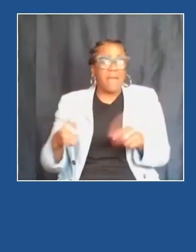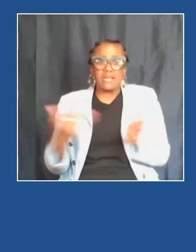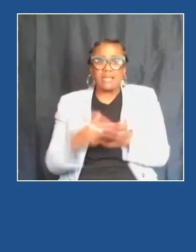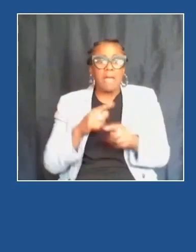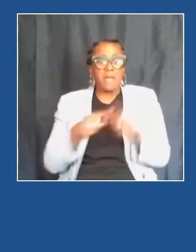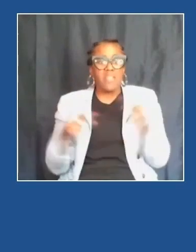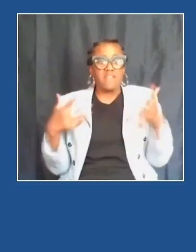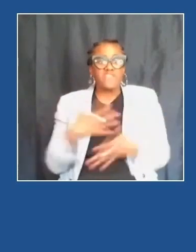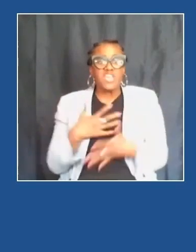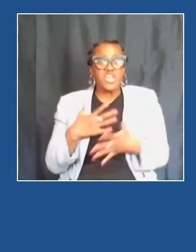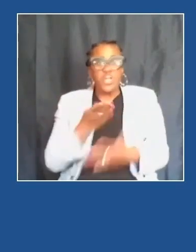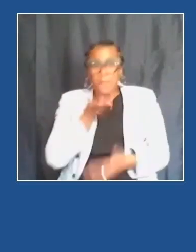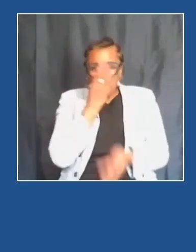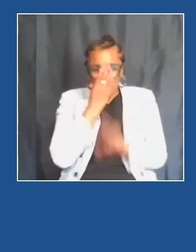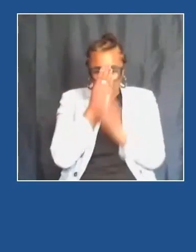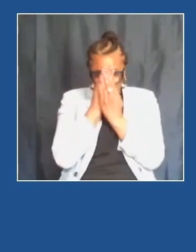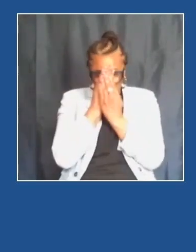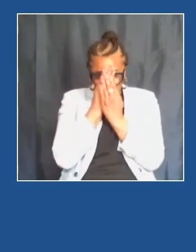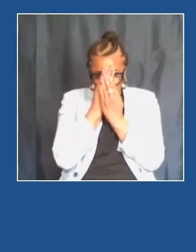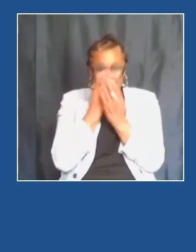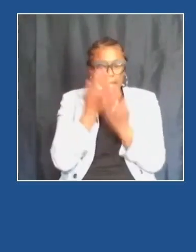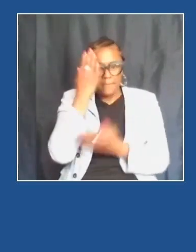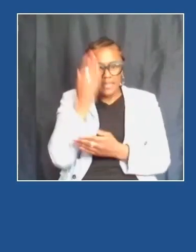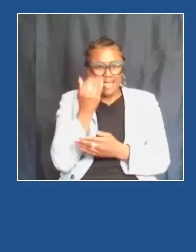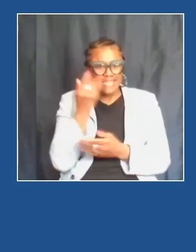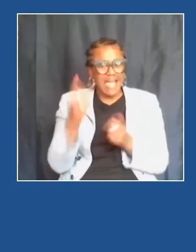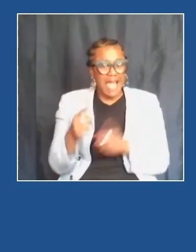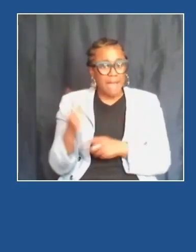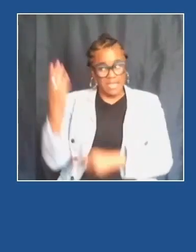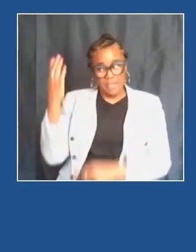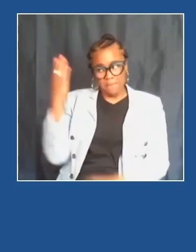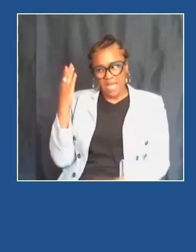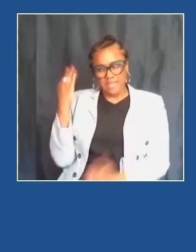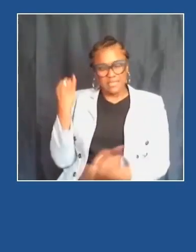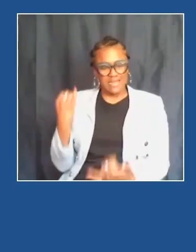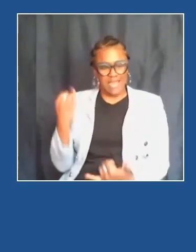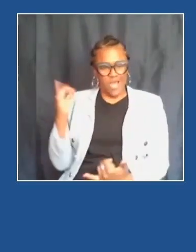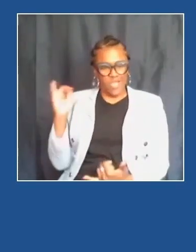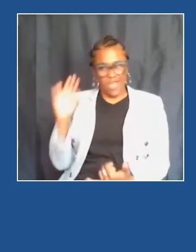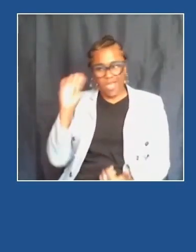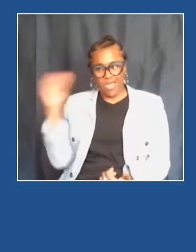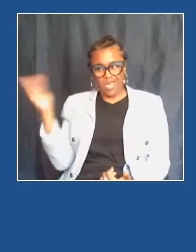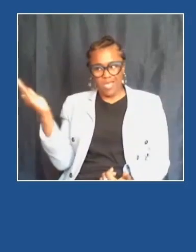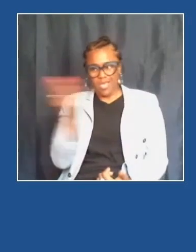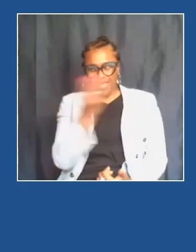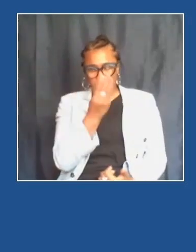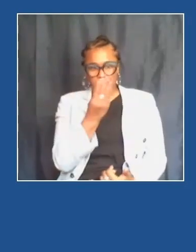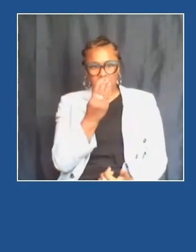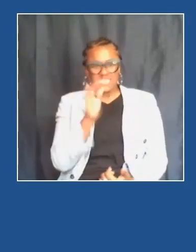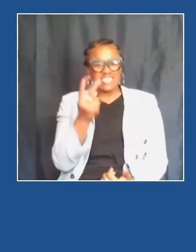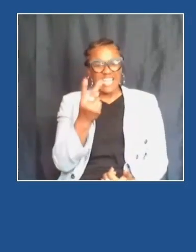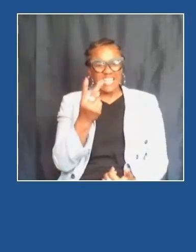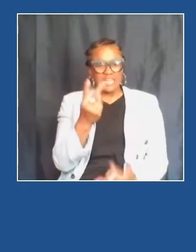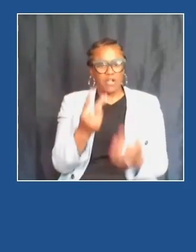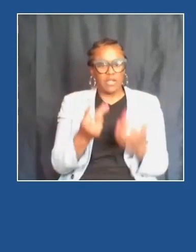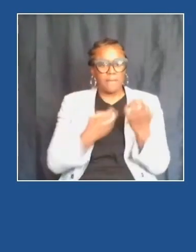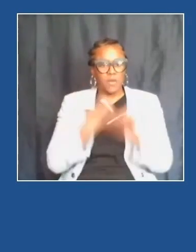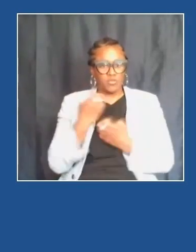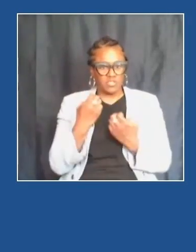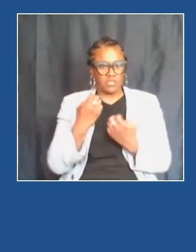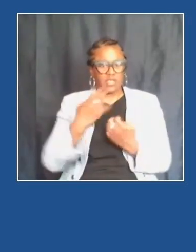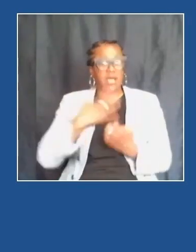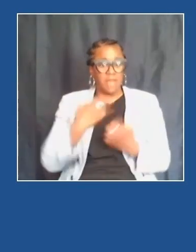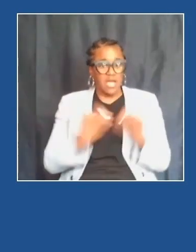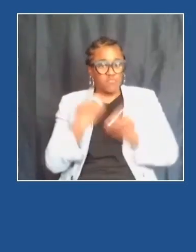is getting in the way because it happened in the past. Now that is a secondary emotion. My emotion